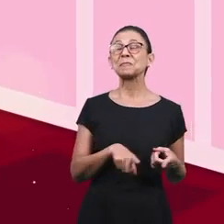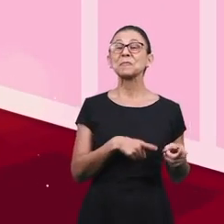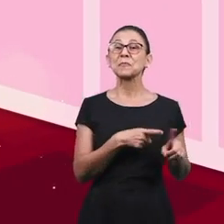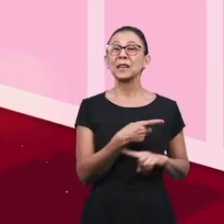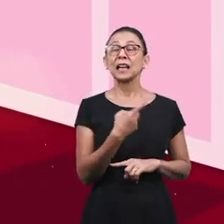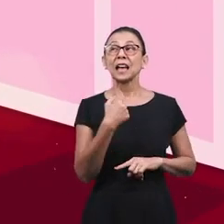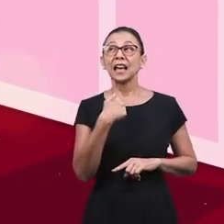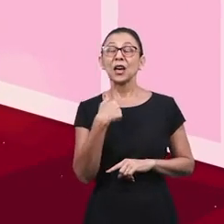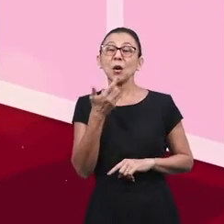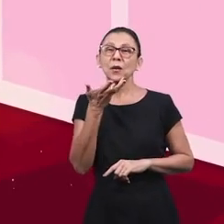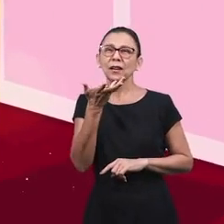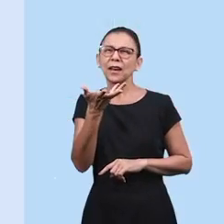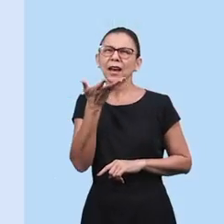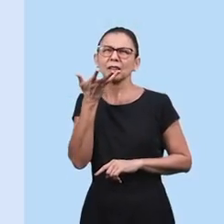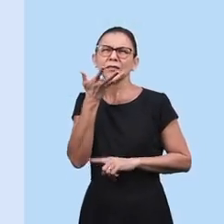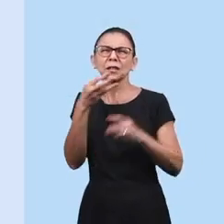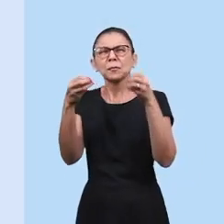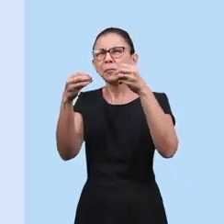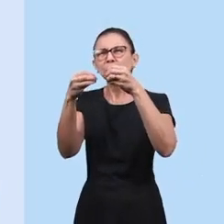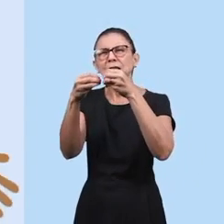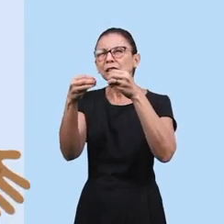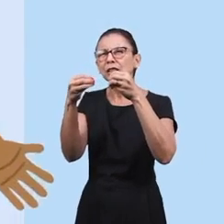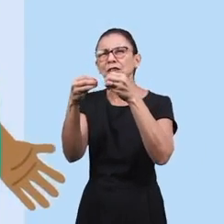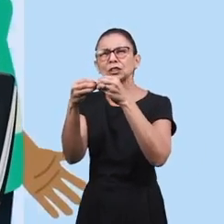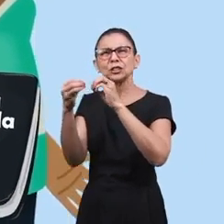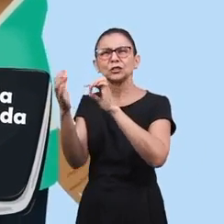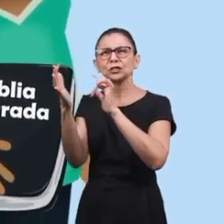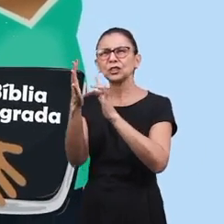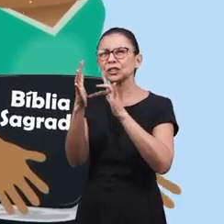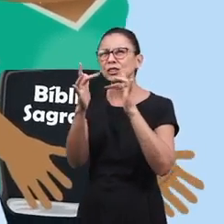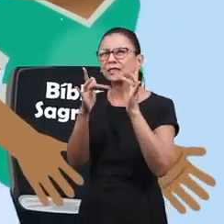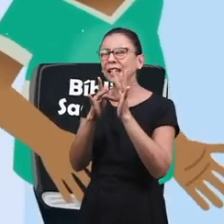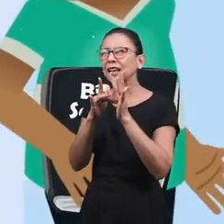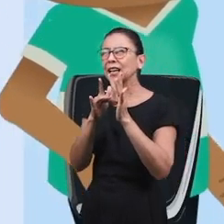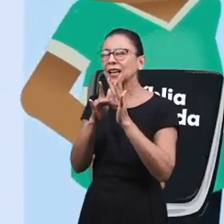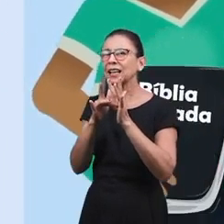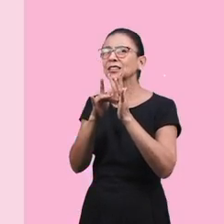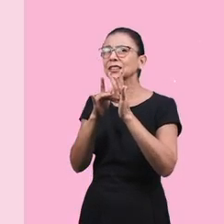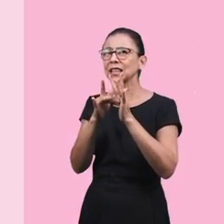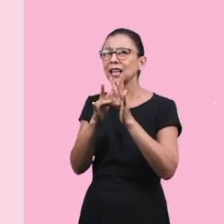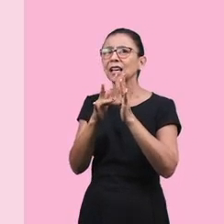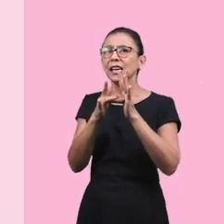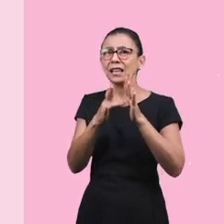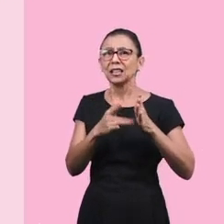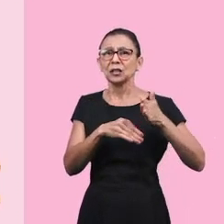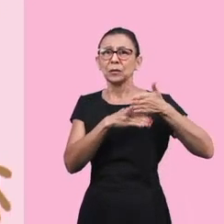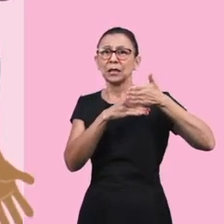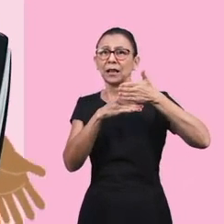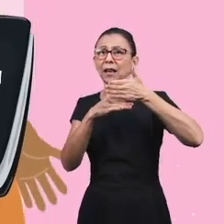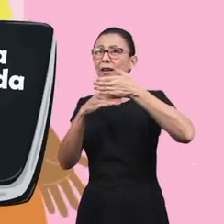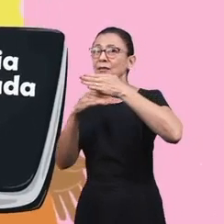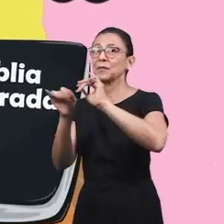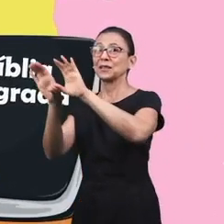I want to walk always with Jesus. To eternity He guides me.